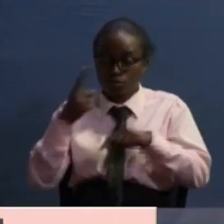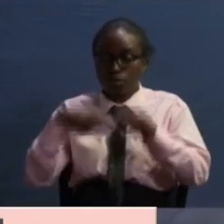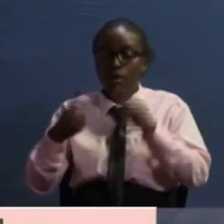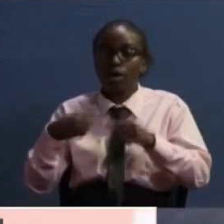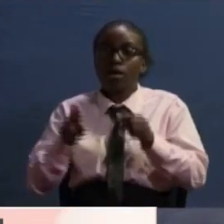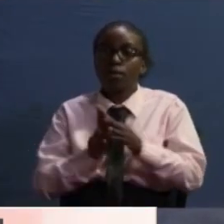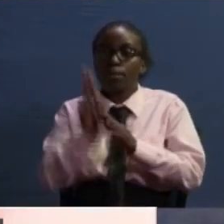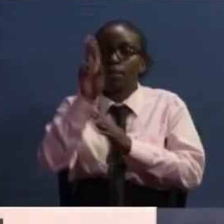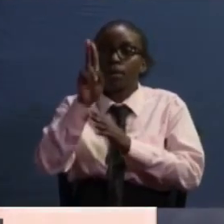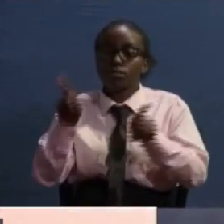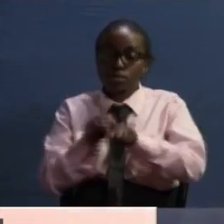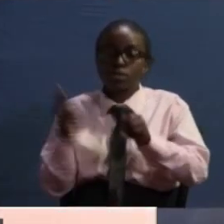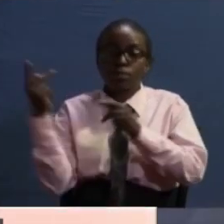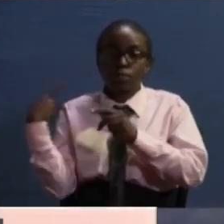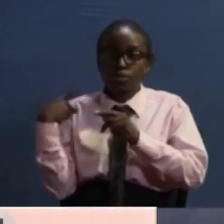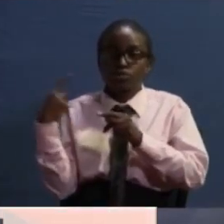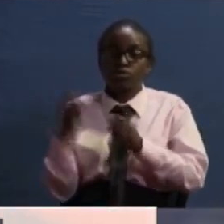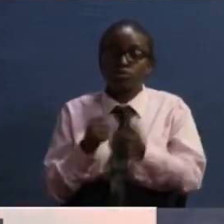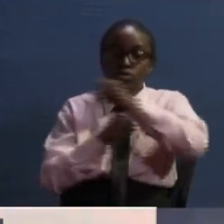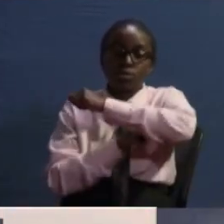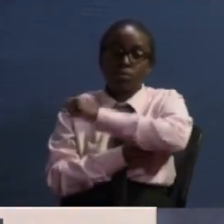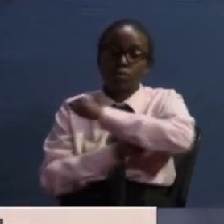in partnership or with support of KU Women